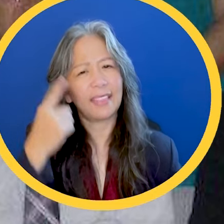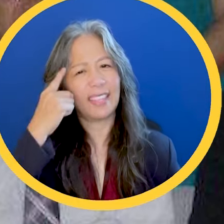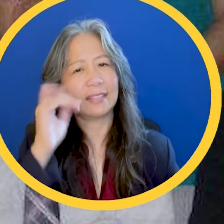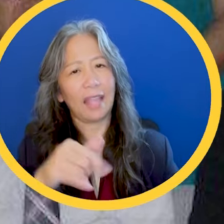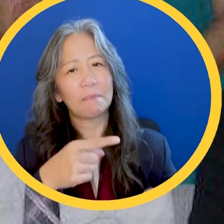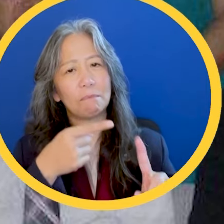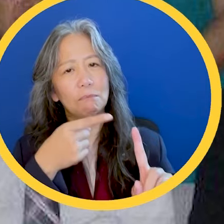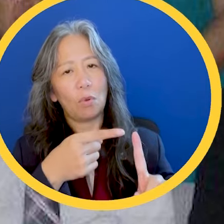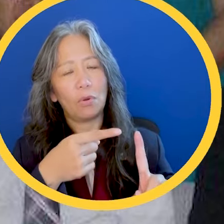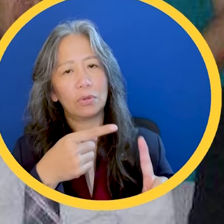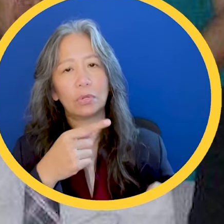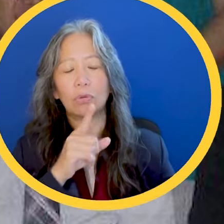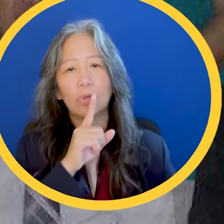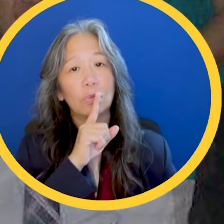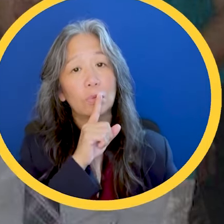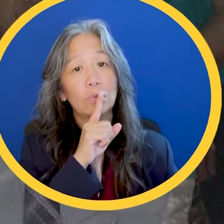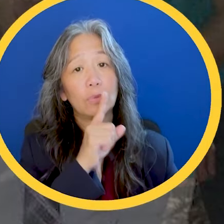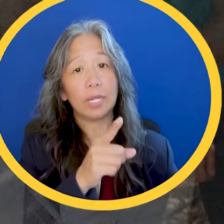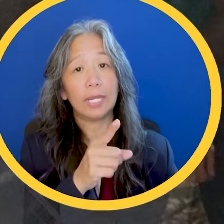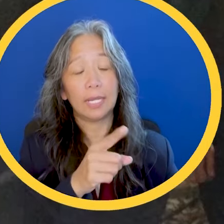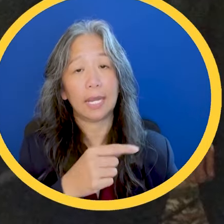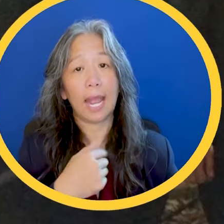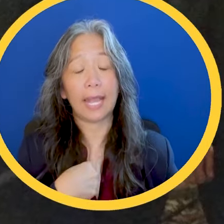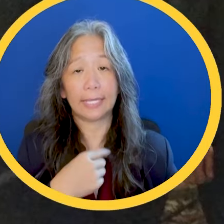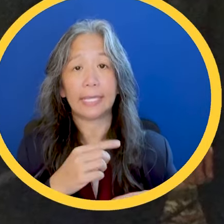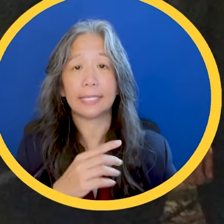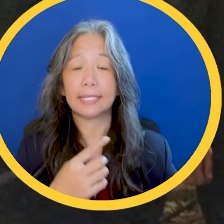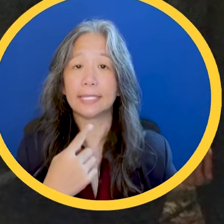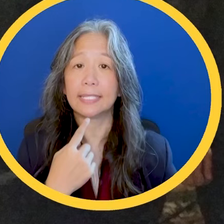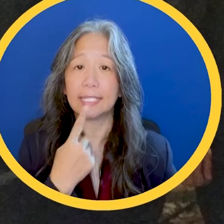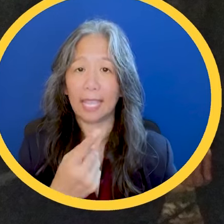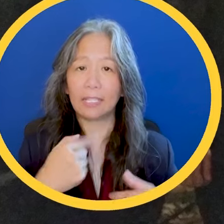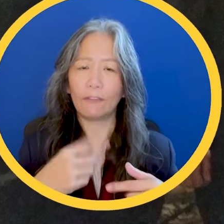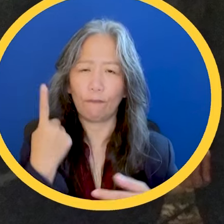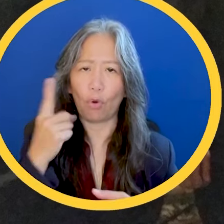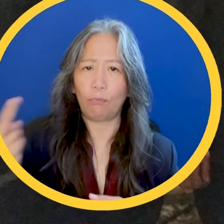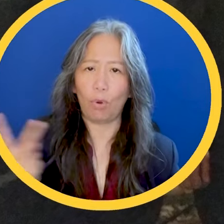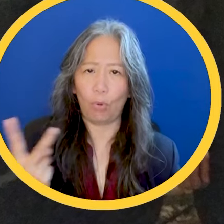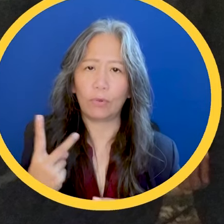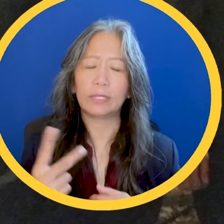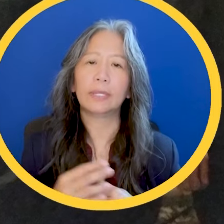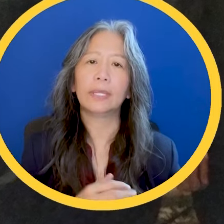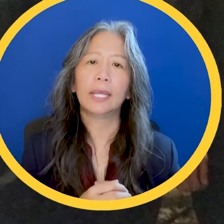I think at that point, it really, I'm sure I can say this on behalf of both of us, that